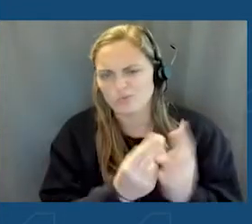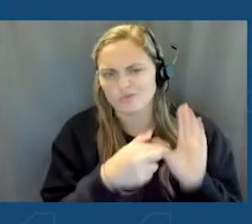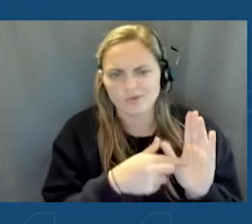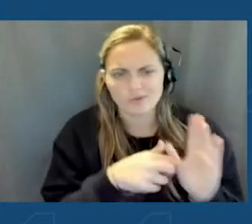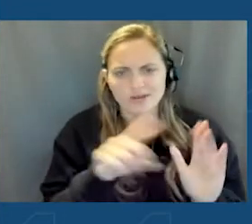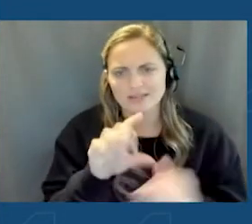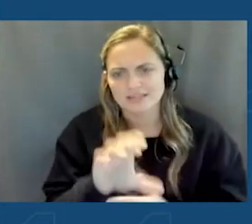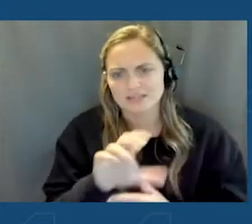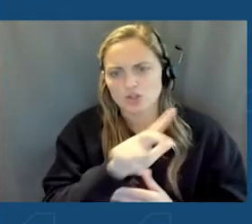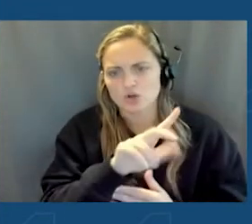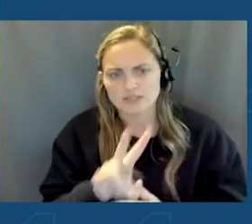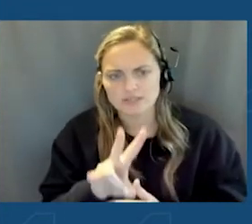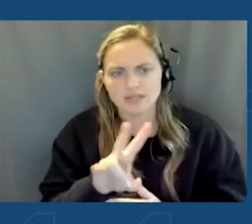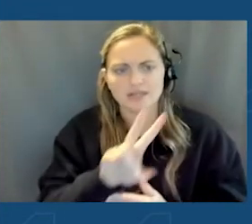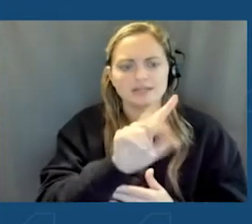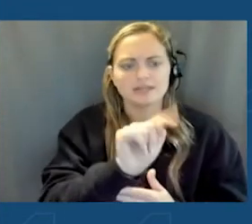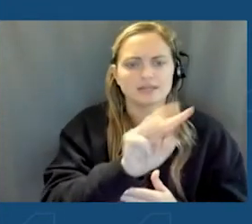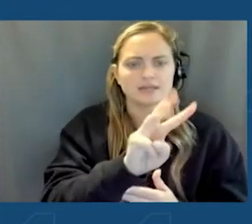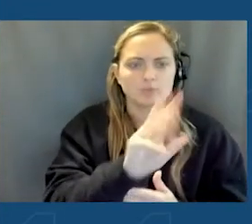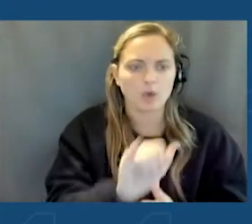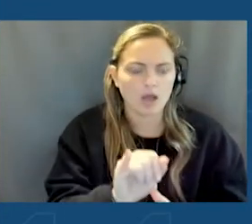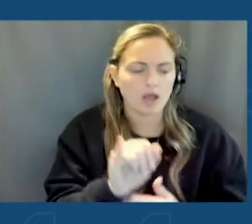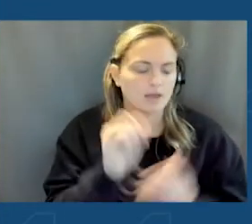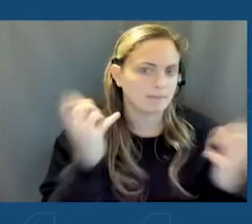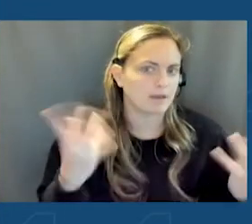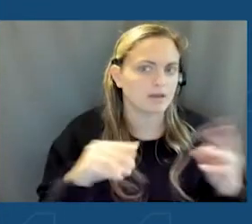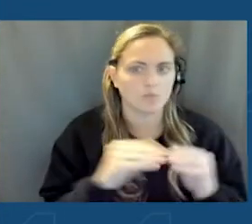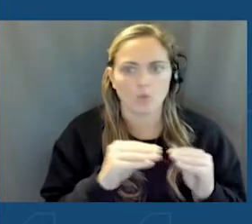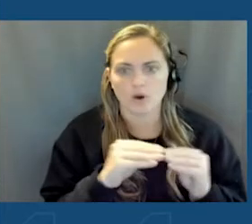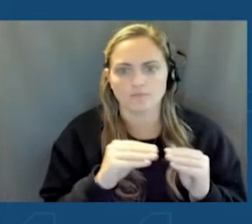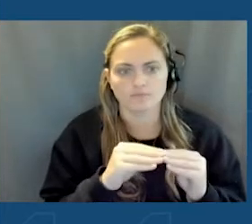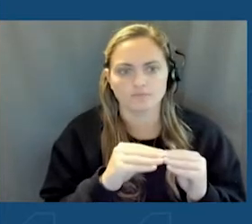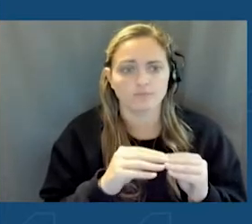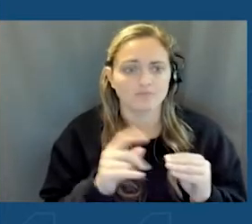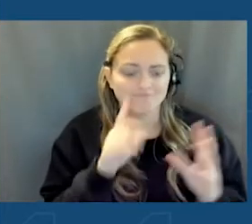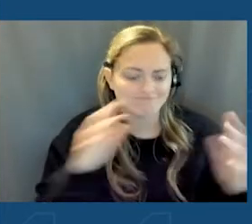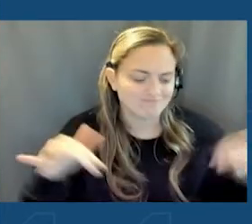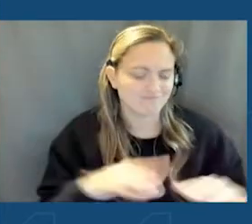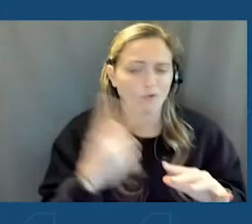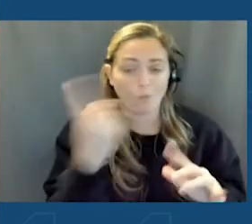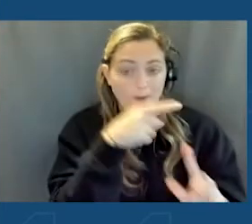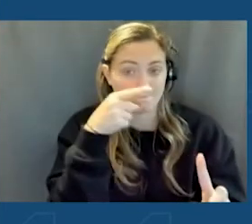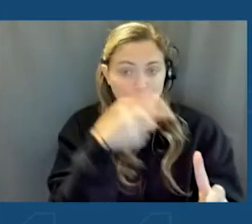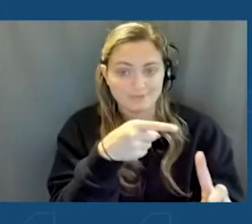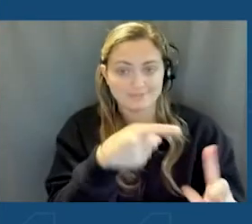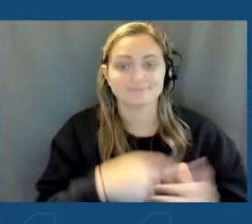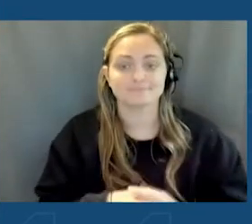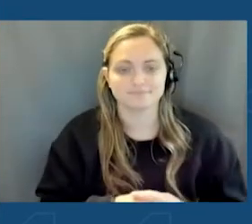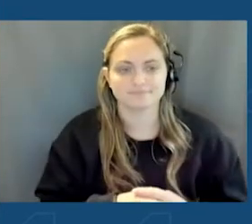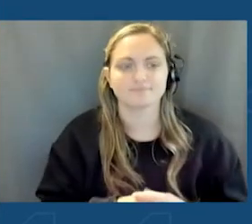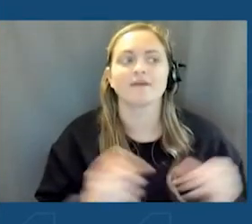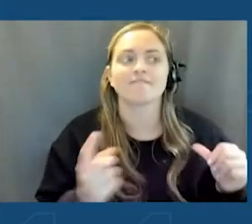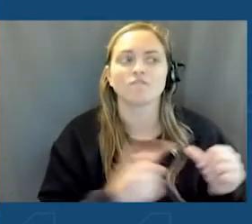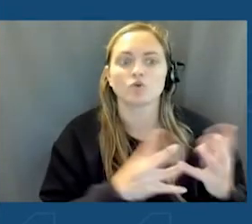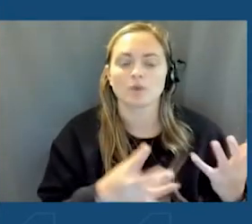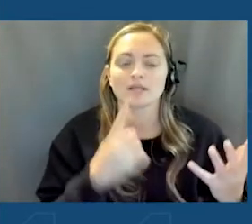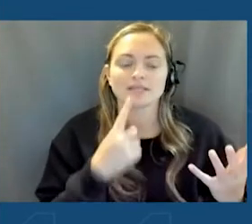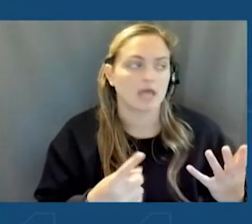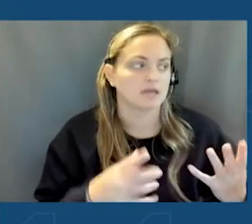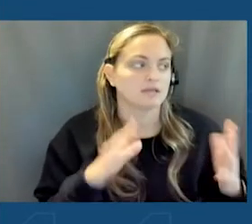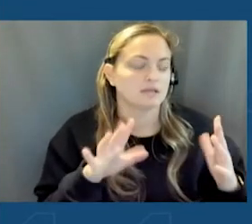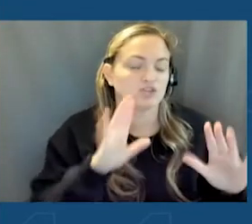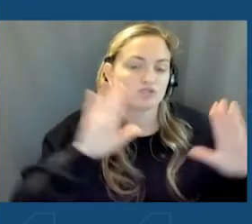and TWI and lots more, lots more. We're all here today for one purpose. And I first of all want to say, it is so great